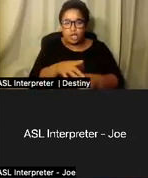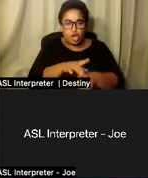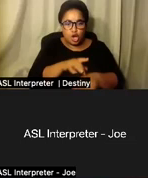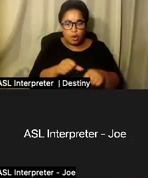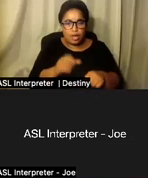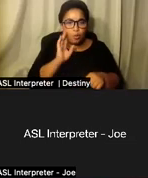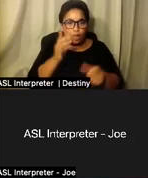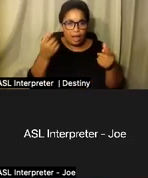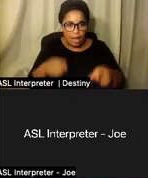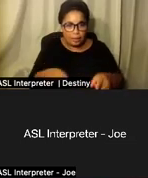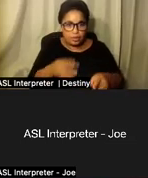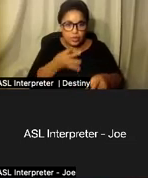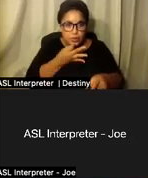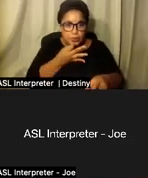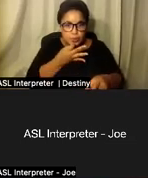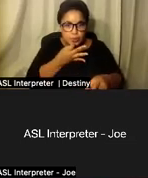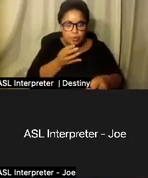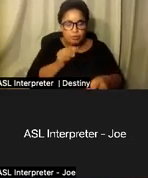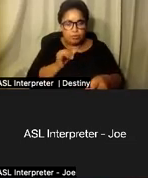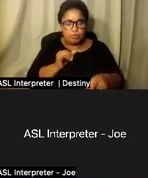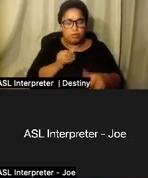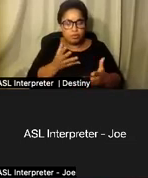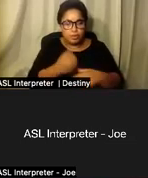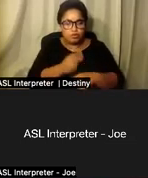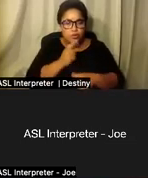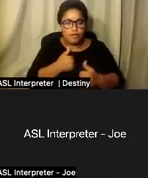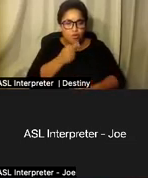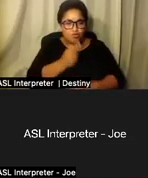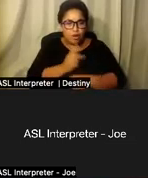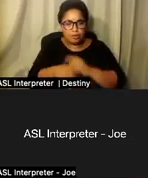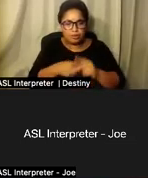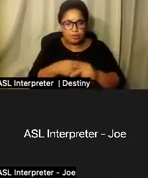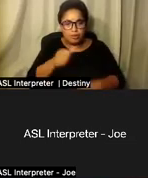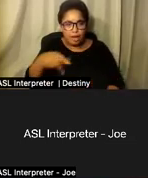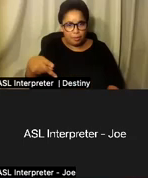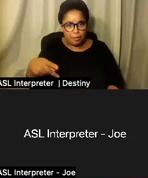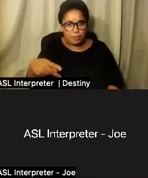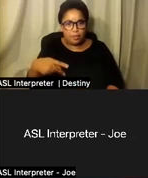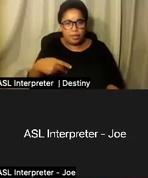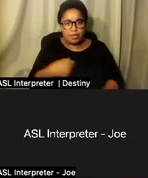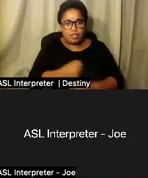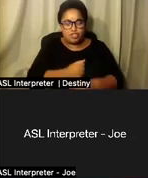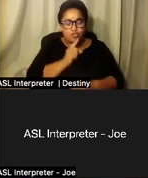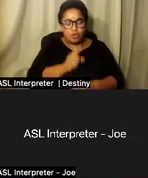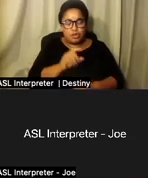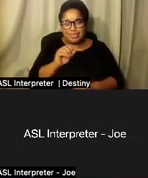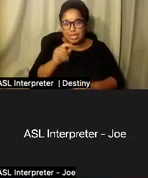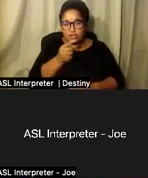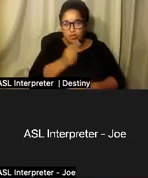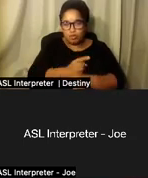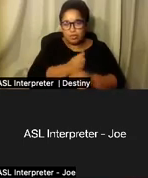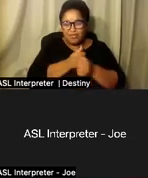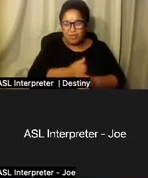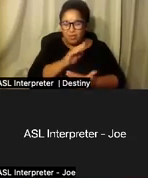way. And you want to make sure you have the right type of app, and you want to have the settings set correctly. So follow all the